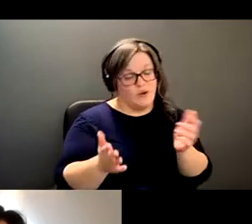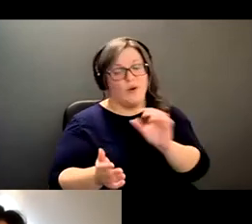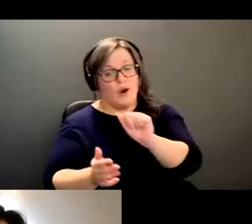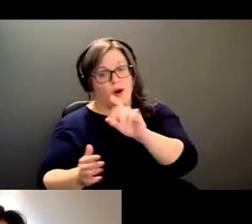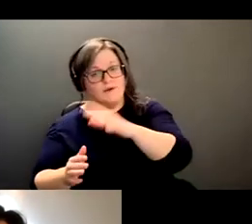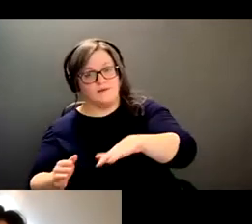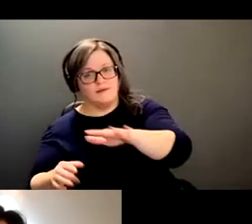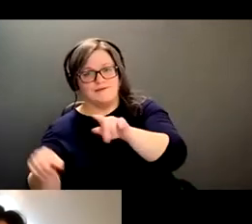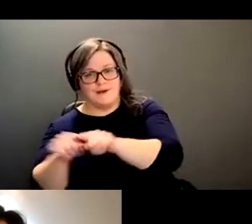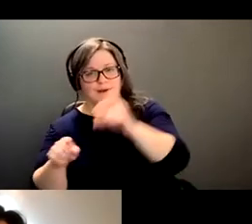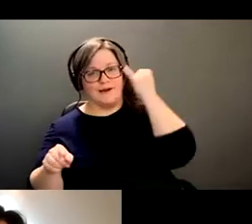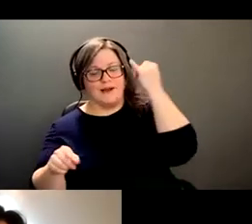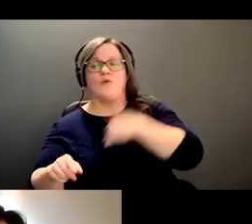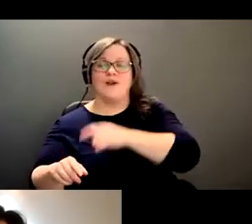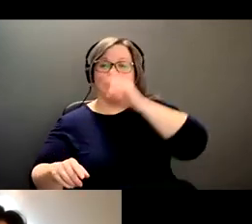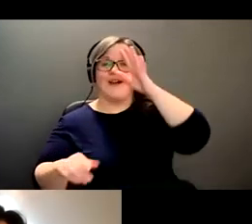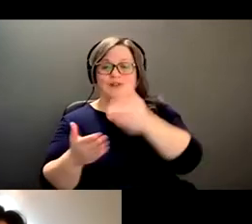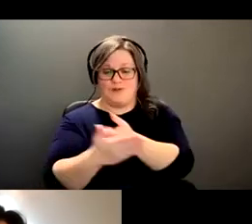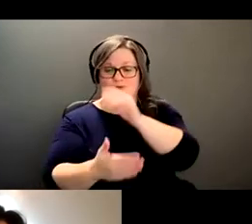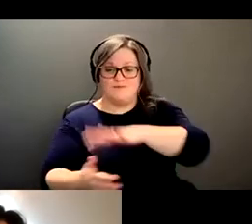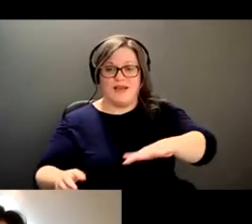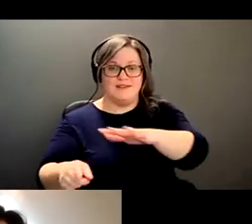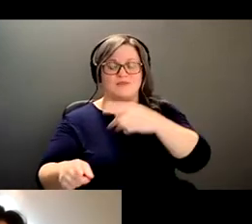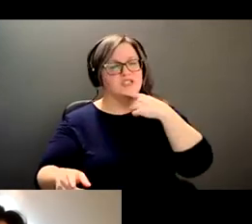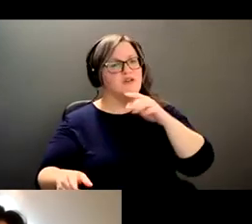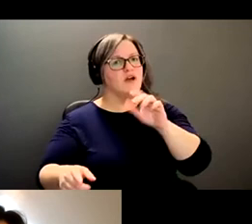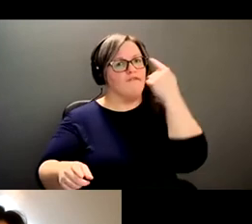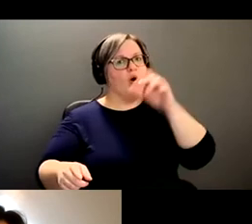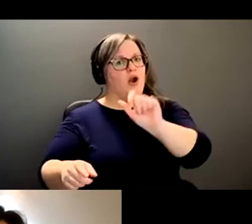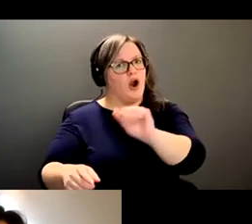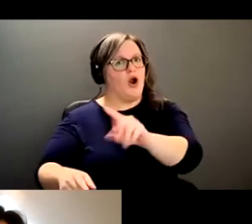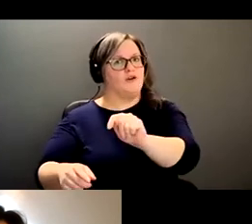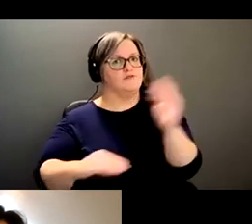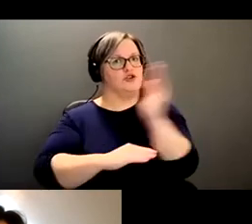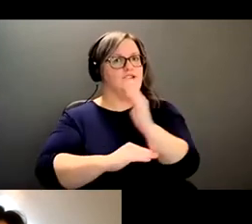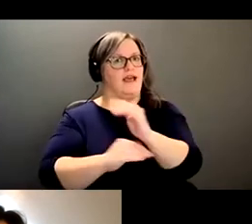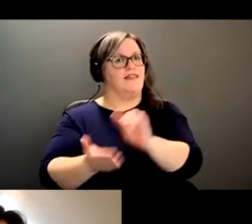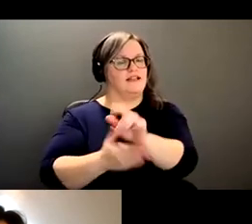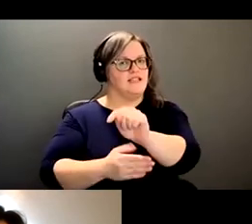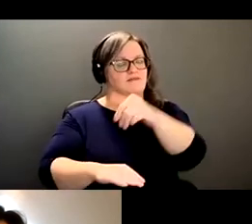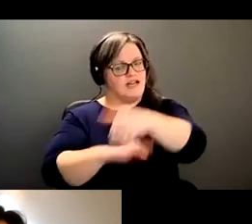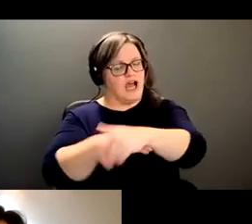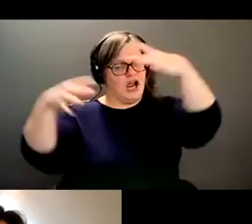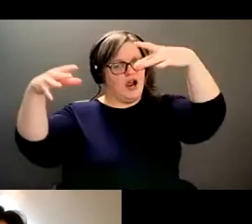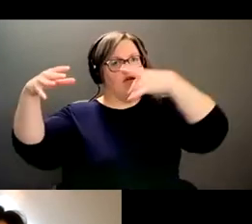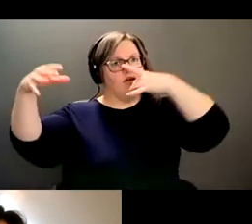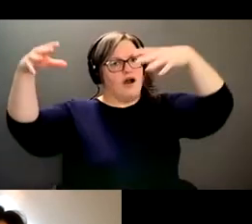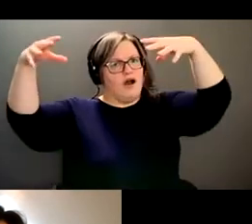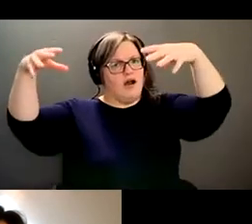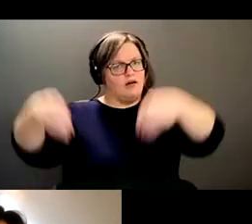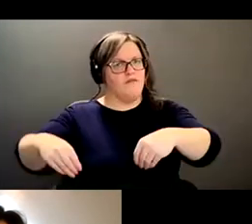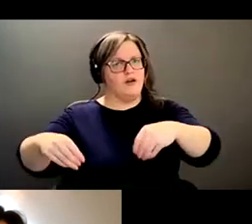are we creating these new spaces and saying, okay, this is an art space, like you're saying, you turn off the lights, or, you know, you don't let people just skateboard in a